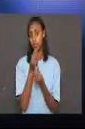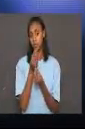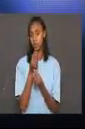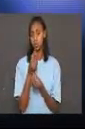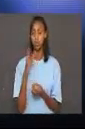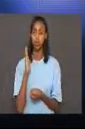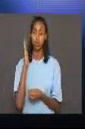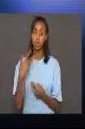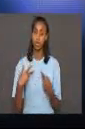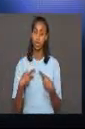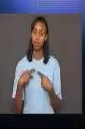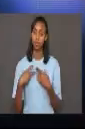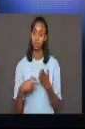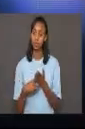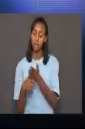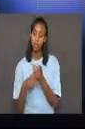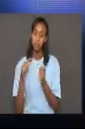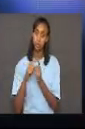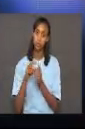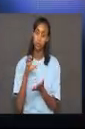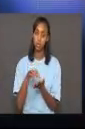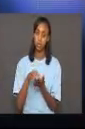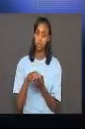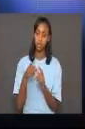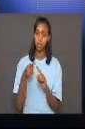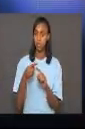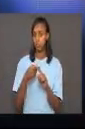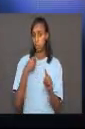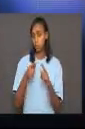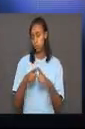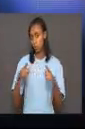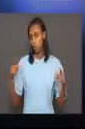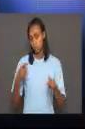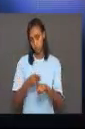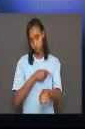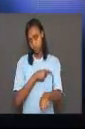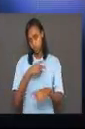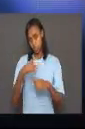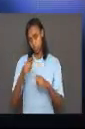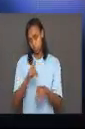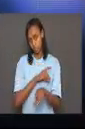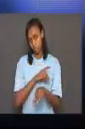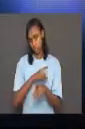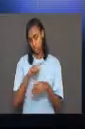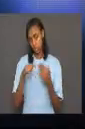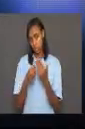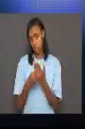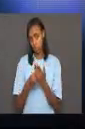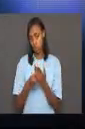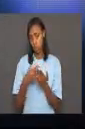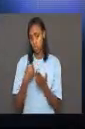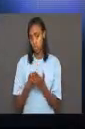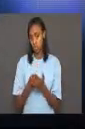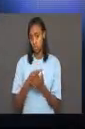Food will have to be transported to the city from long distances, so it will be